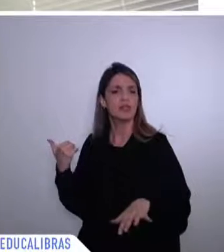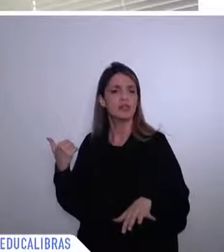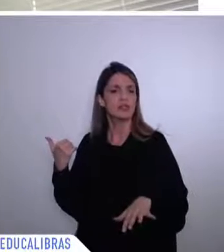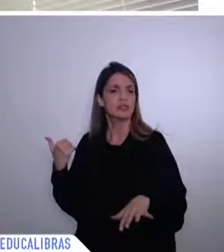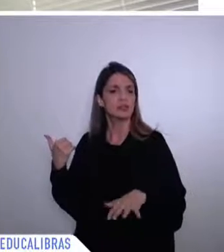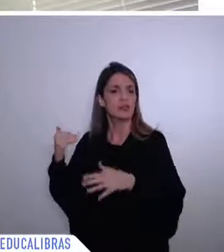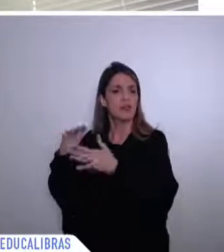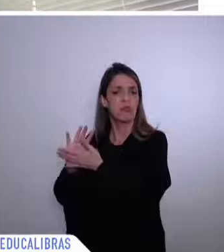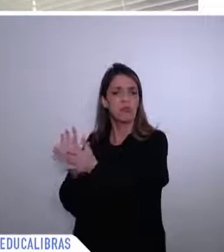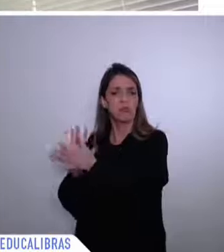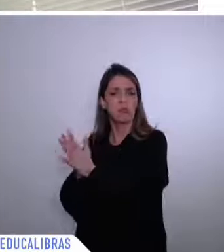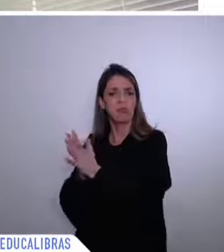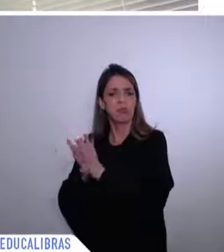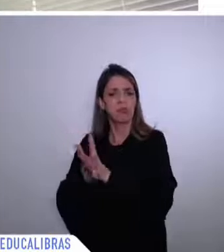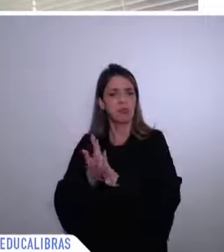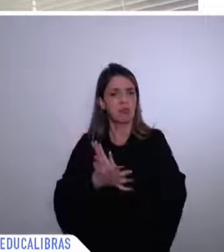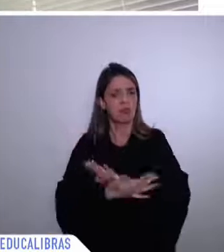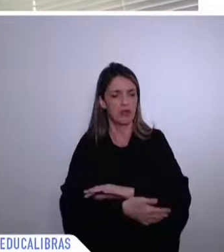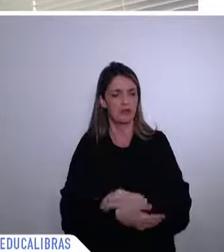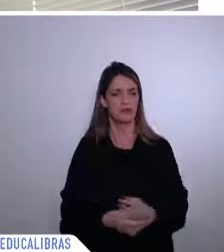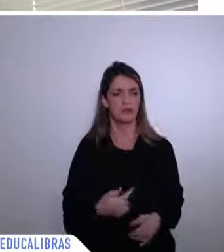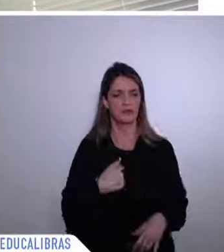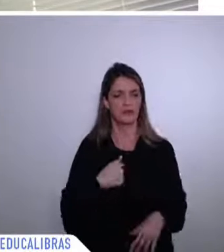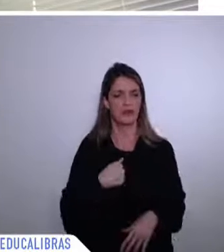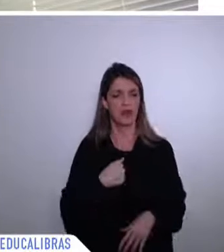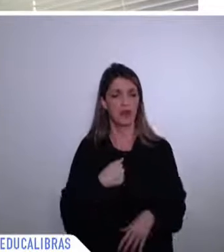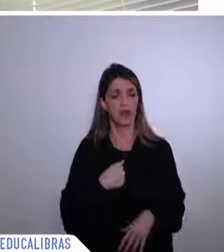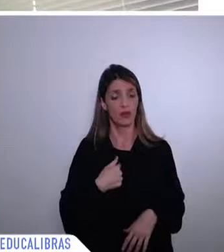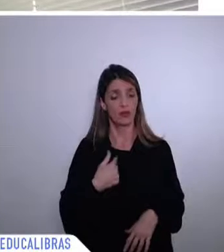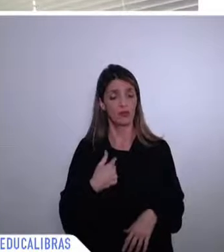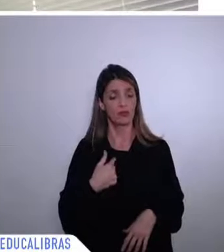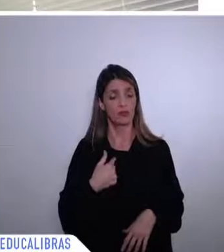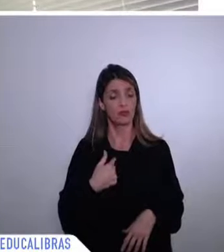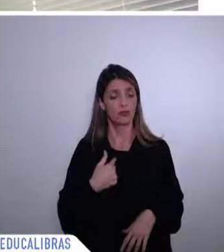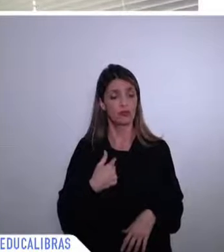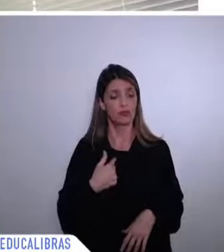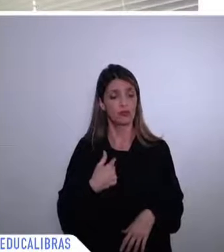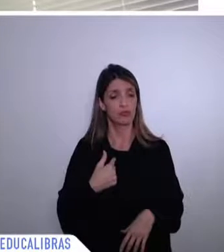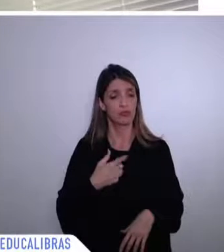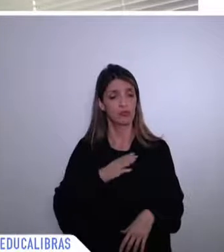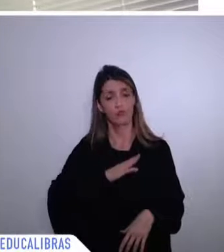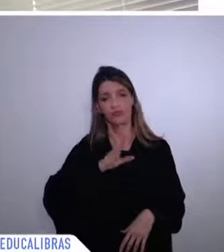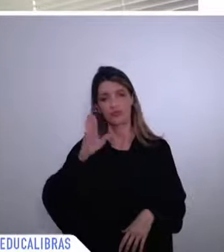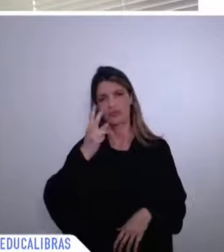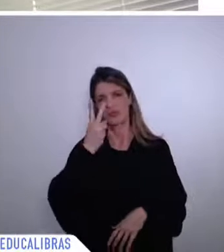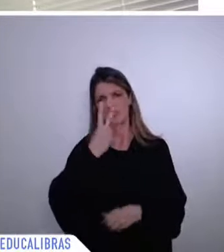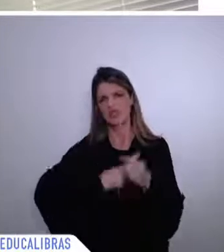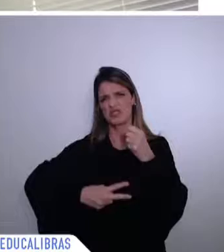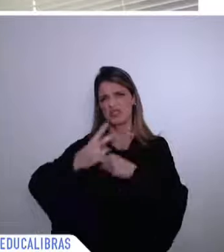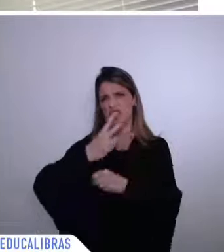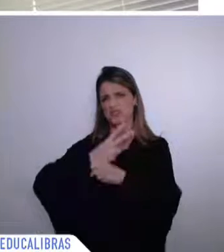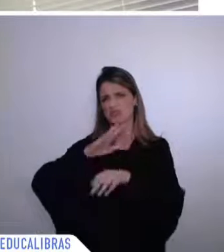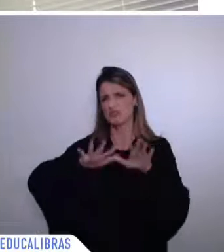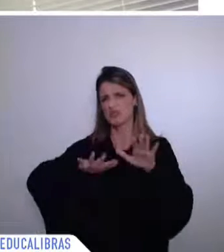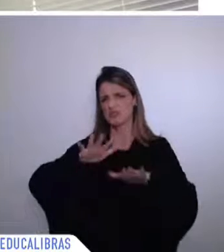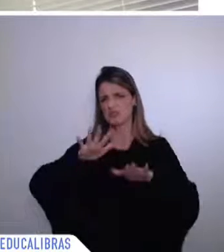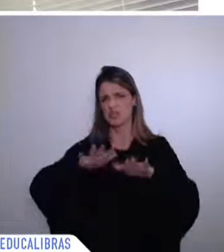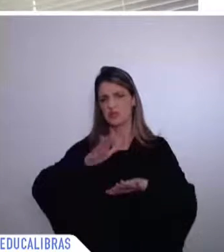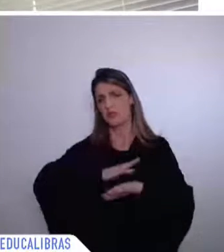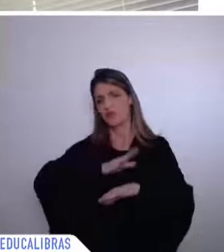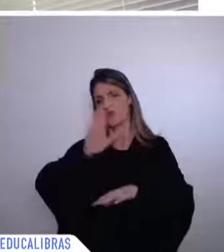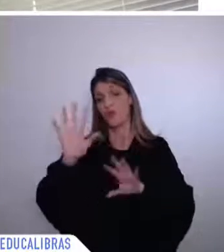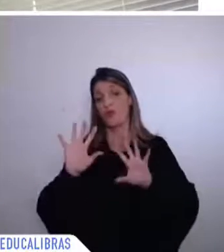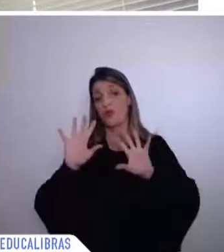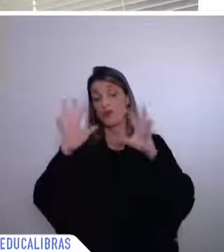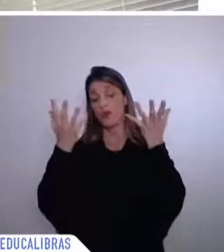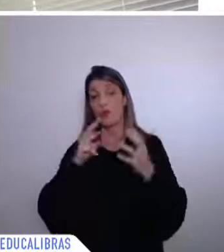But they were, of course, under pressure with this labor reform. I usually say